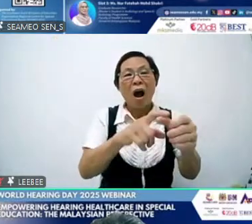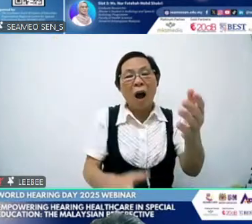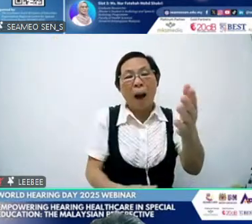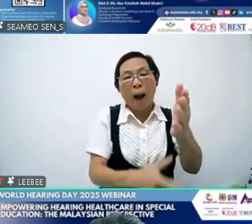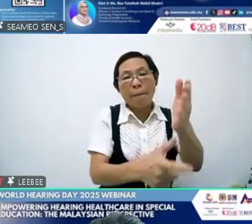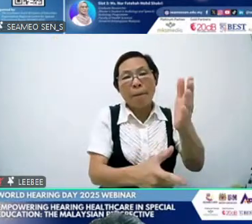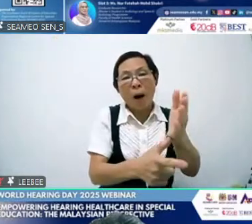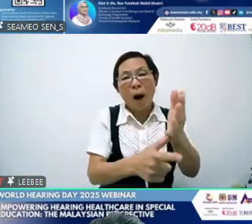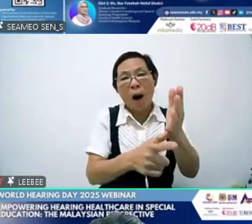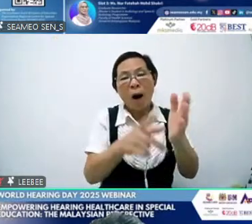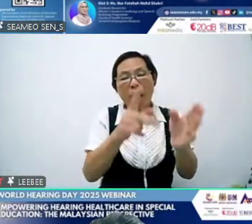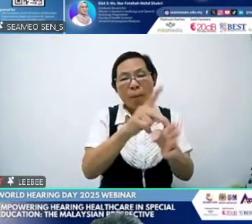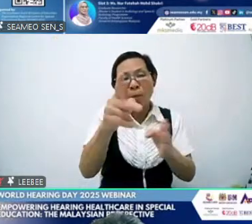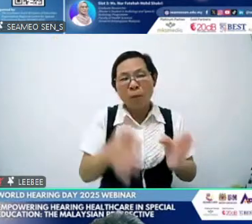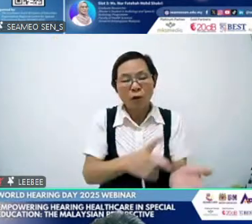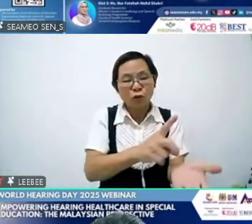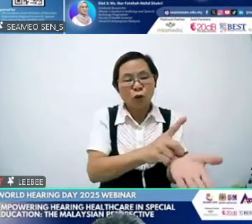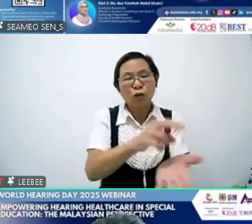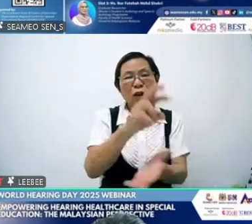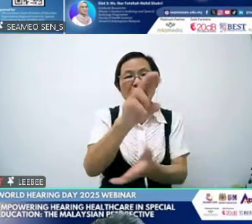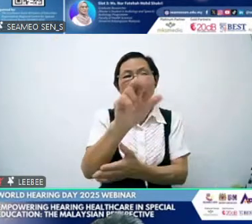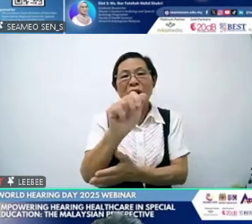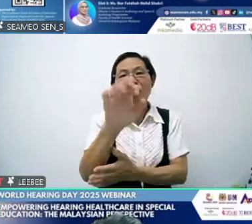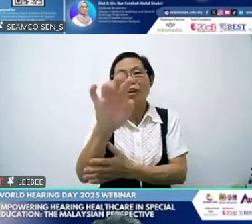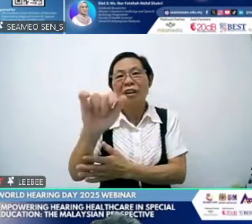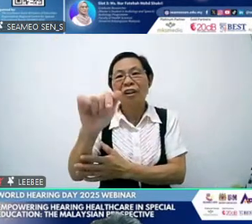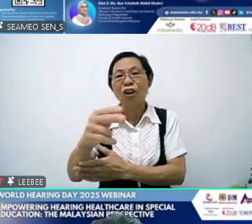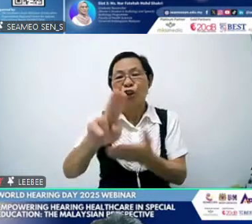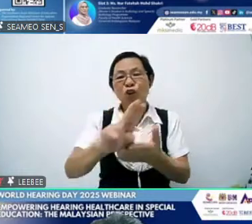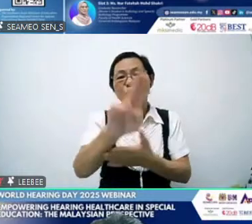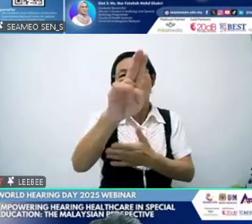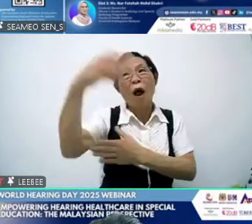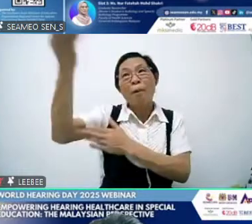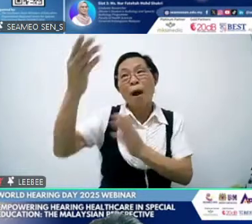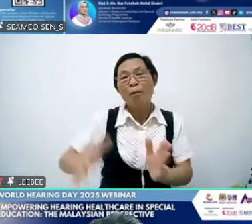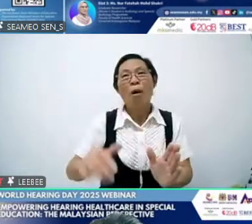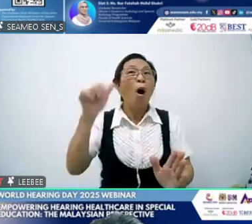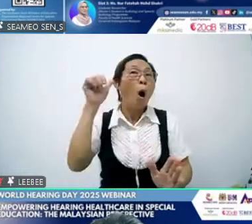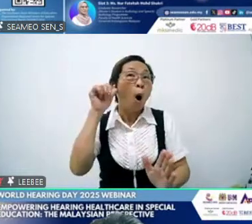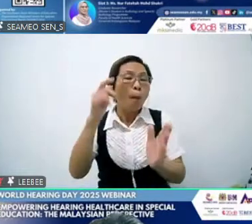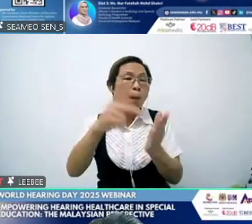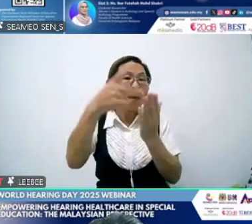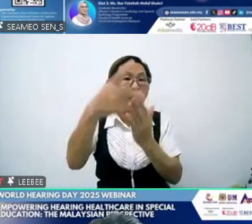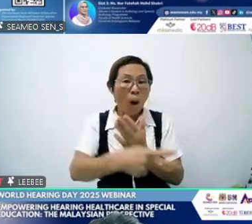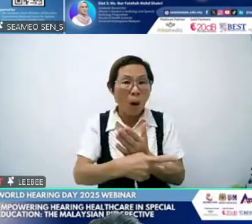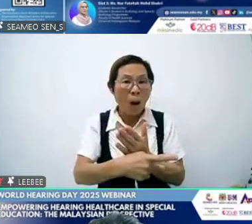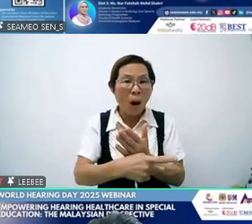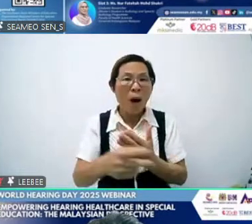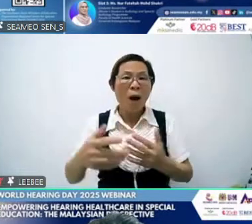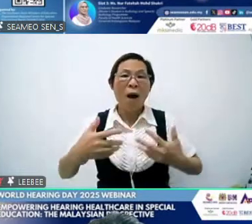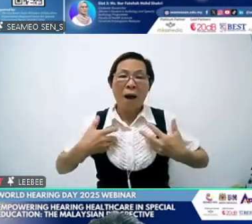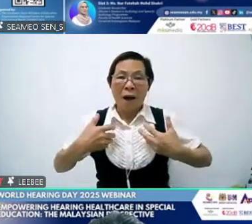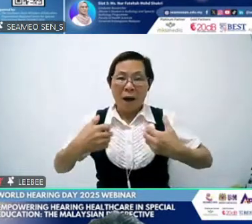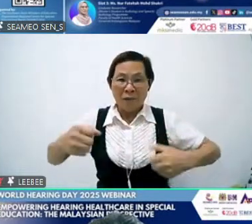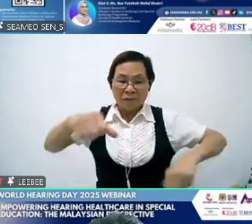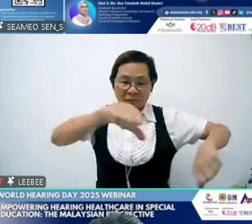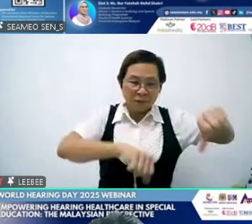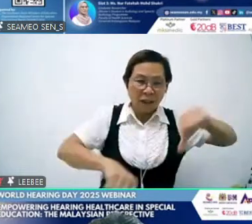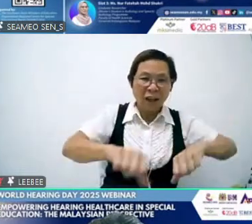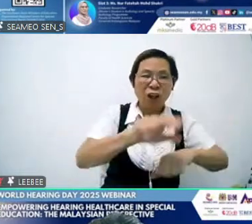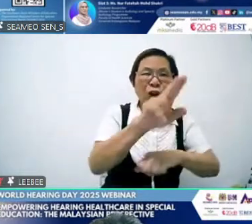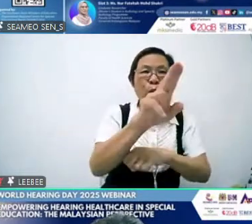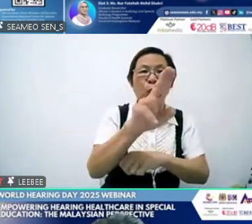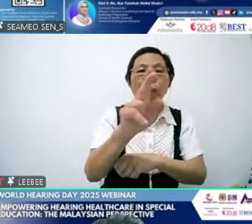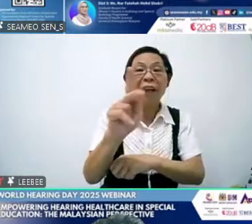Dr. Rafidah Mazlan, University Lecturer, Audiology Program, Faculty of Health Science, University Kebangsaan